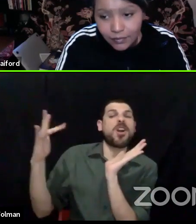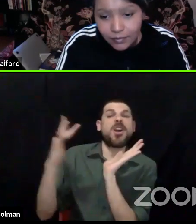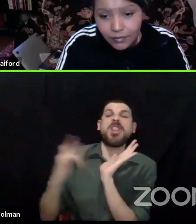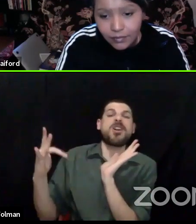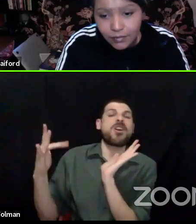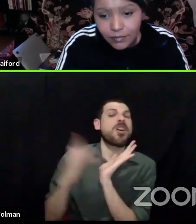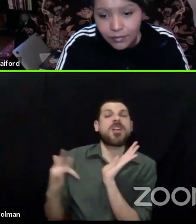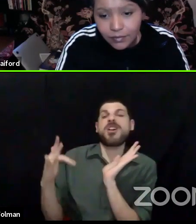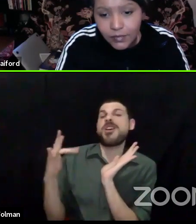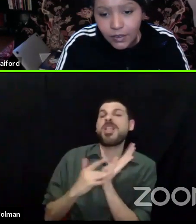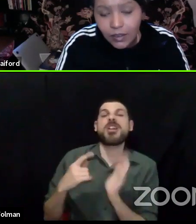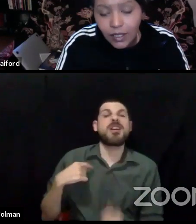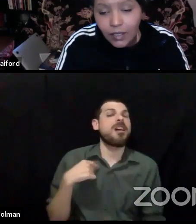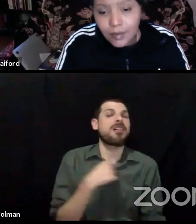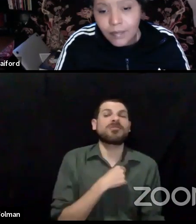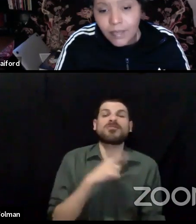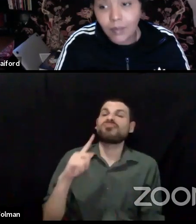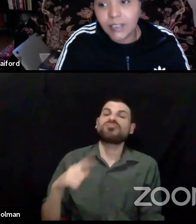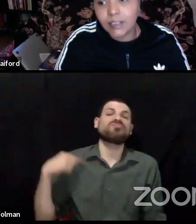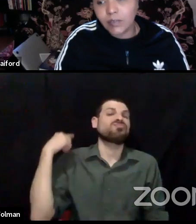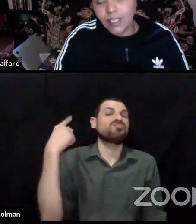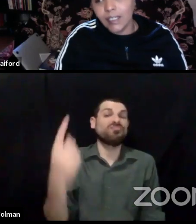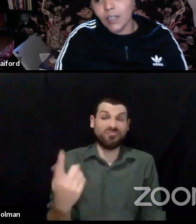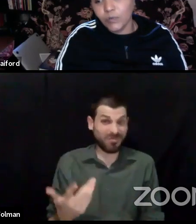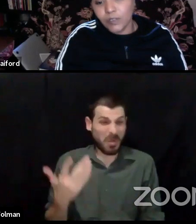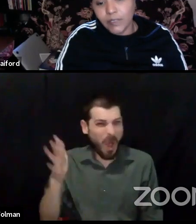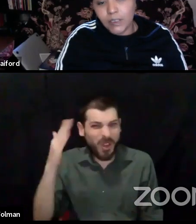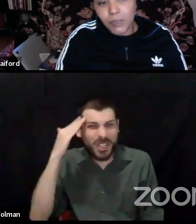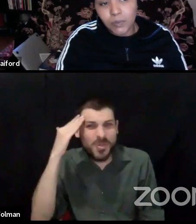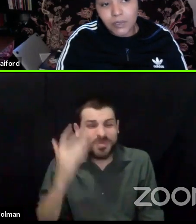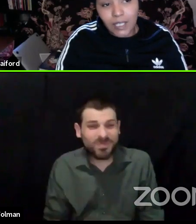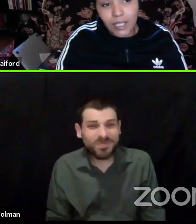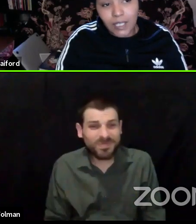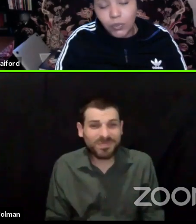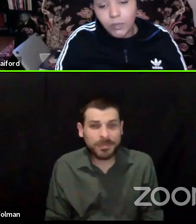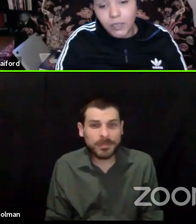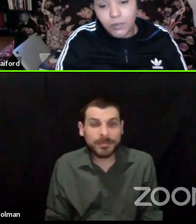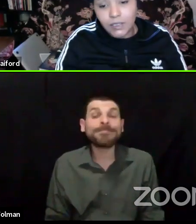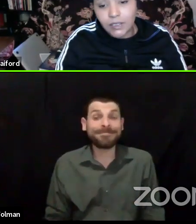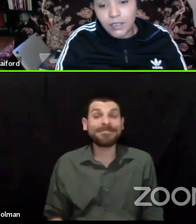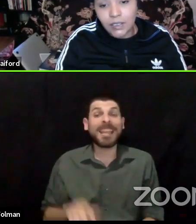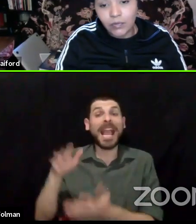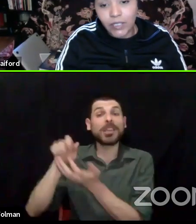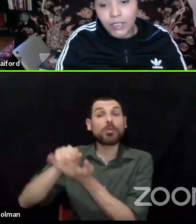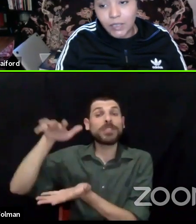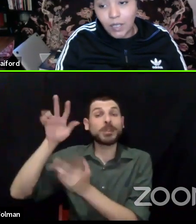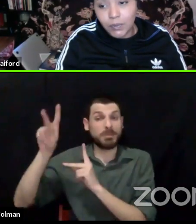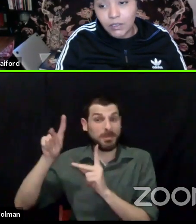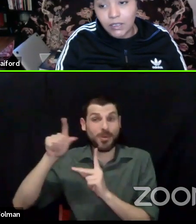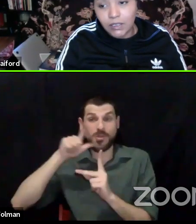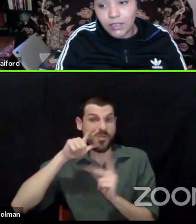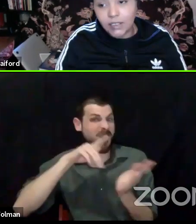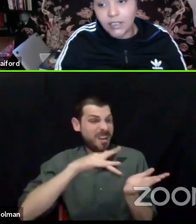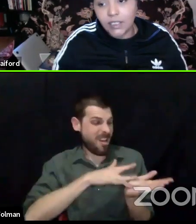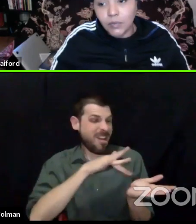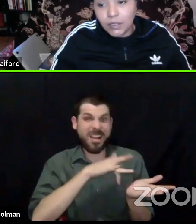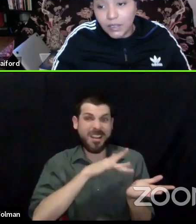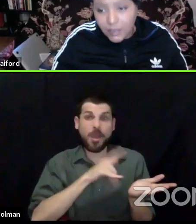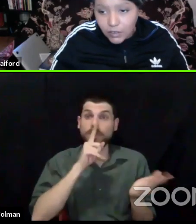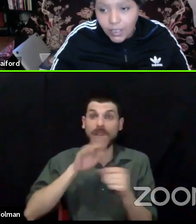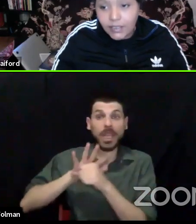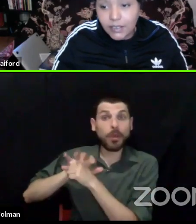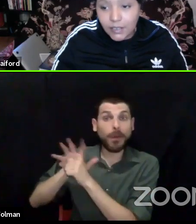Exploiters, extractors. Yeah. We know this. I mean, this right now for rich people that exploit people, this is an investment opportunity. This